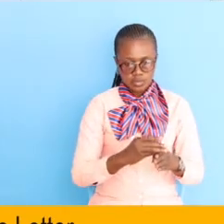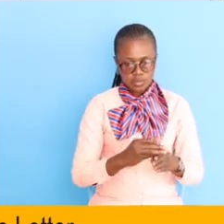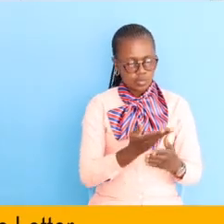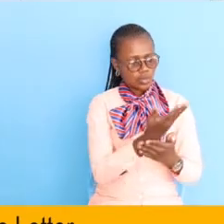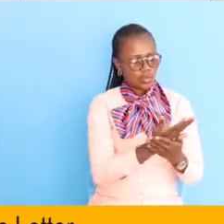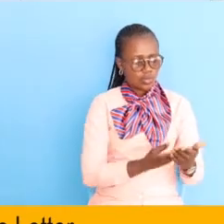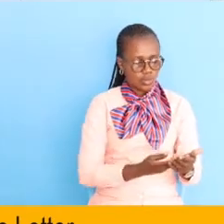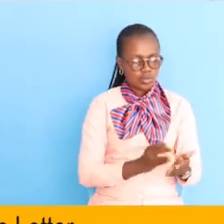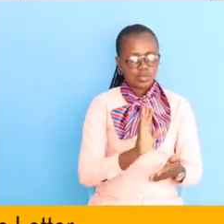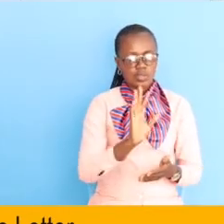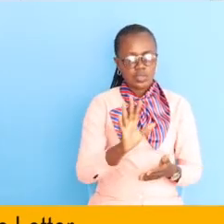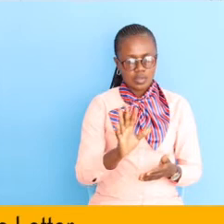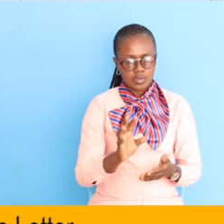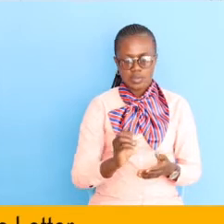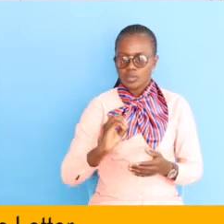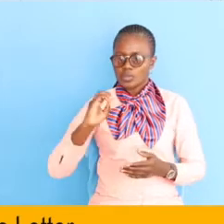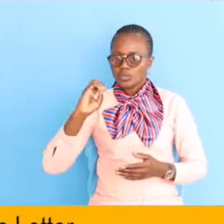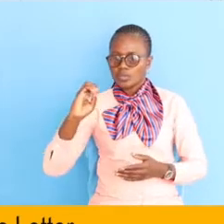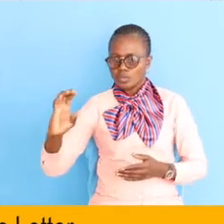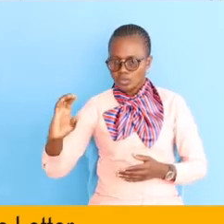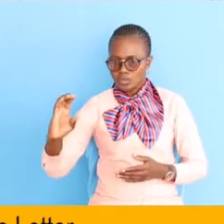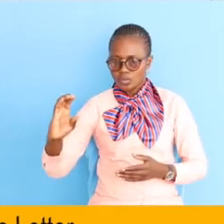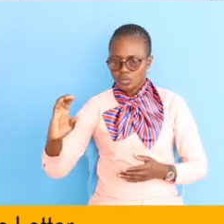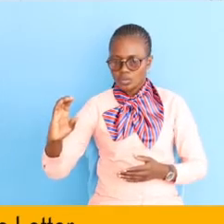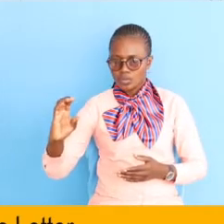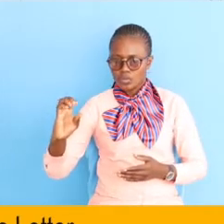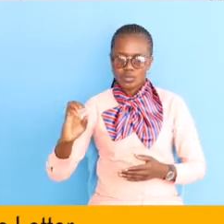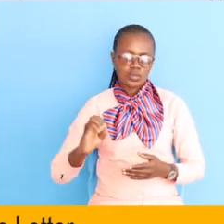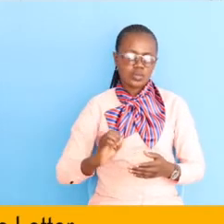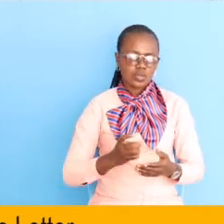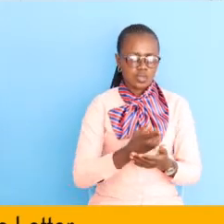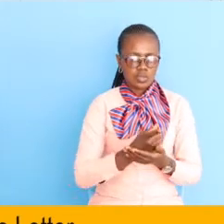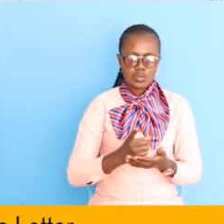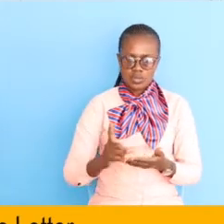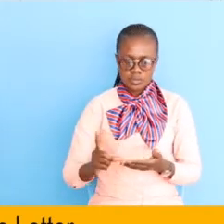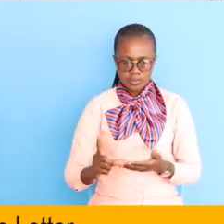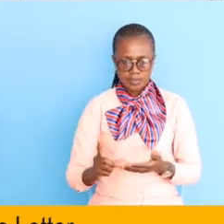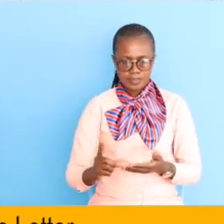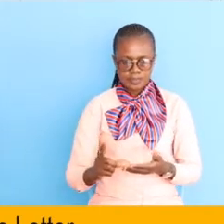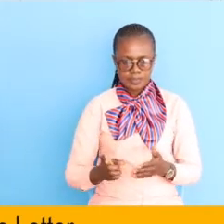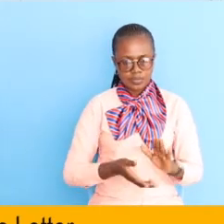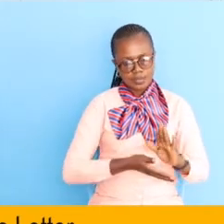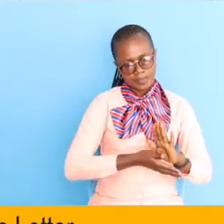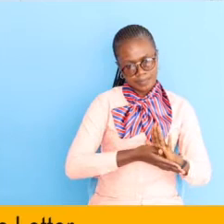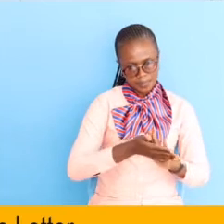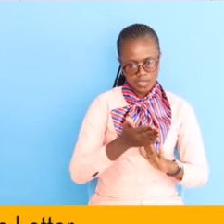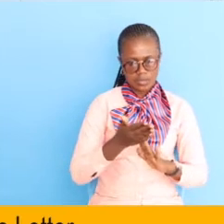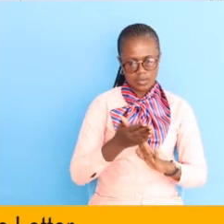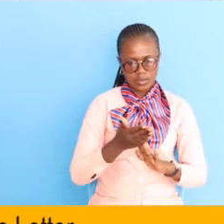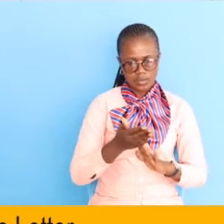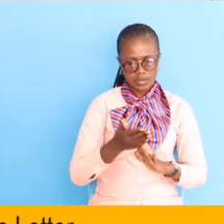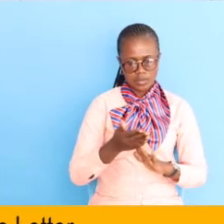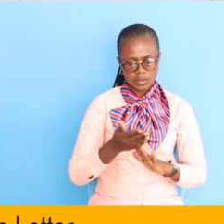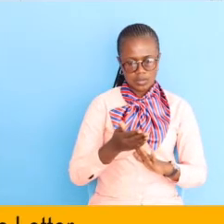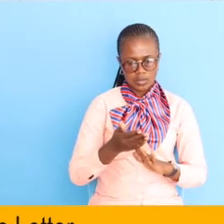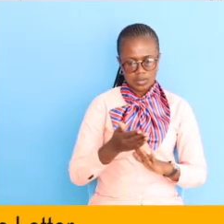should be sent to you, then look at the first line. I have begun it at this point, so